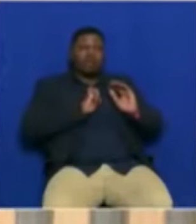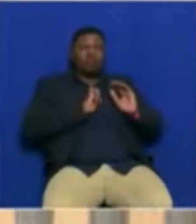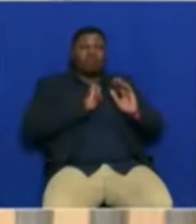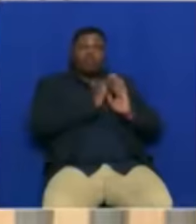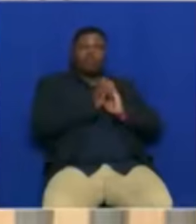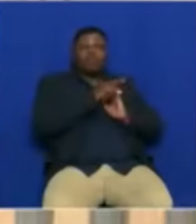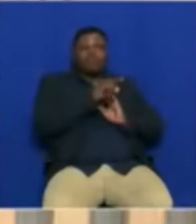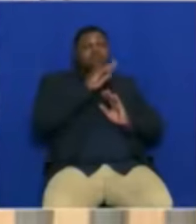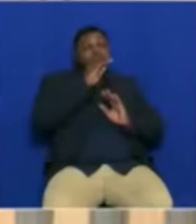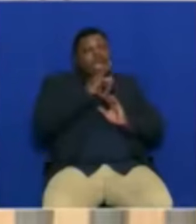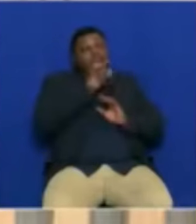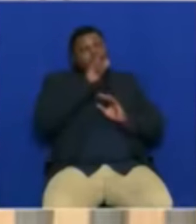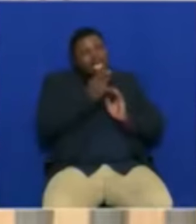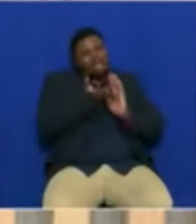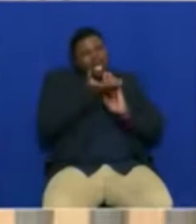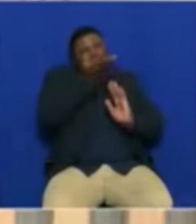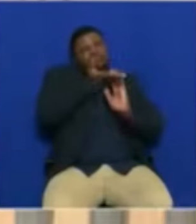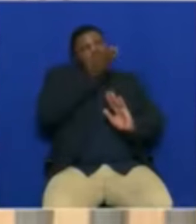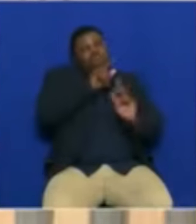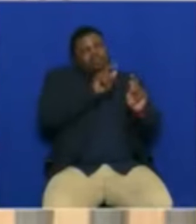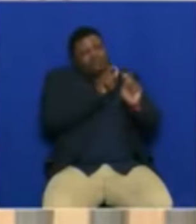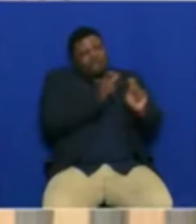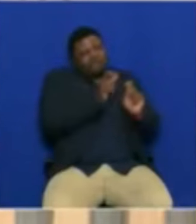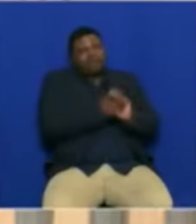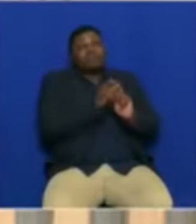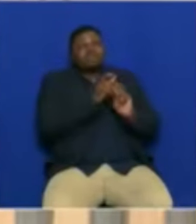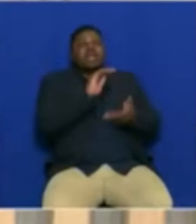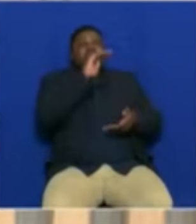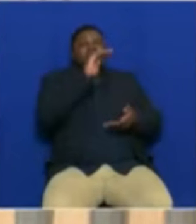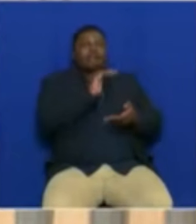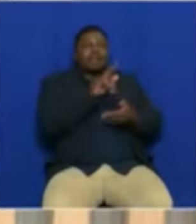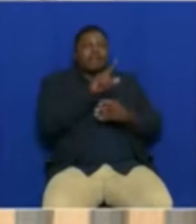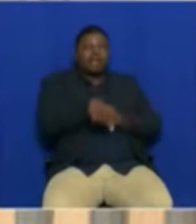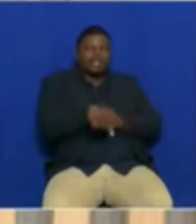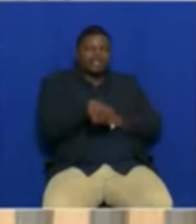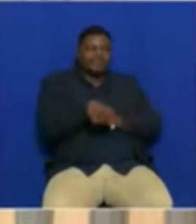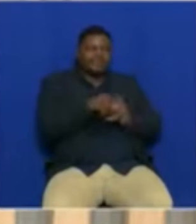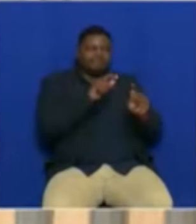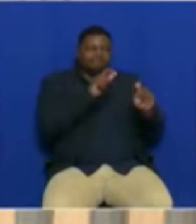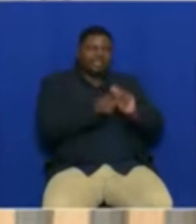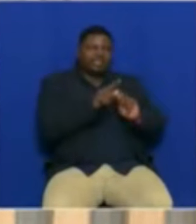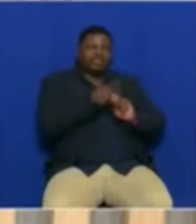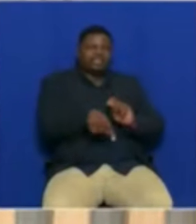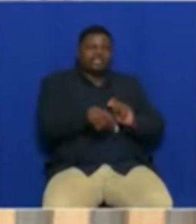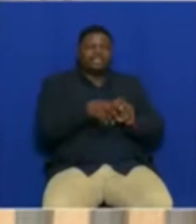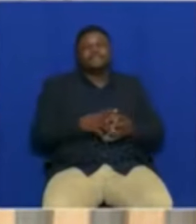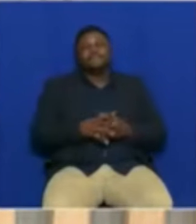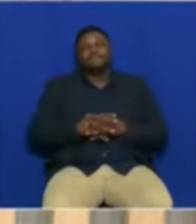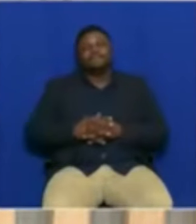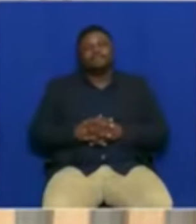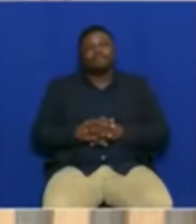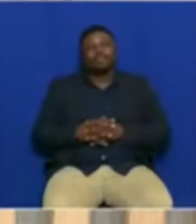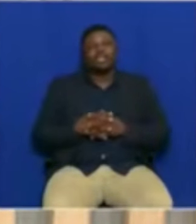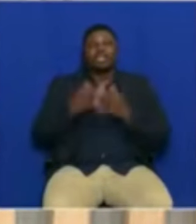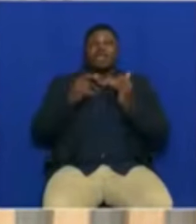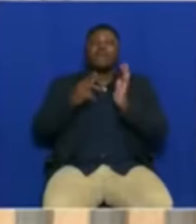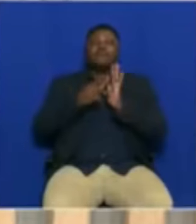2950. Advocate